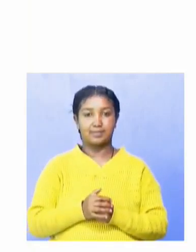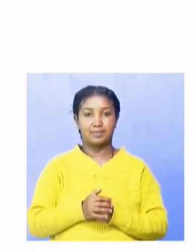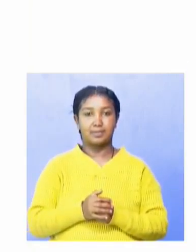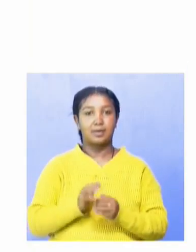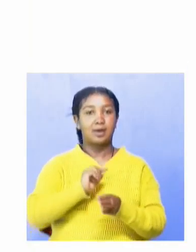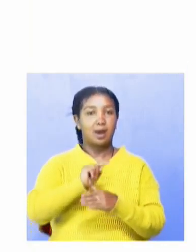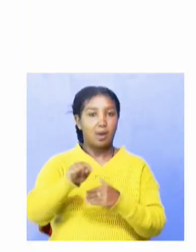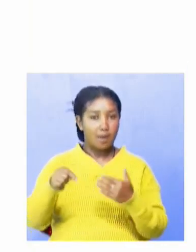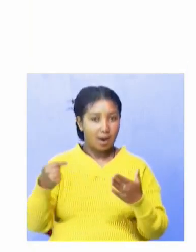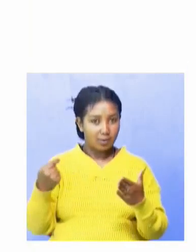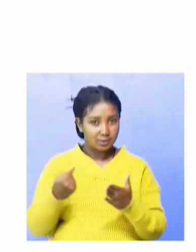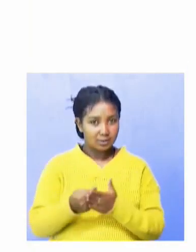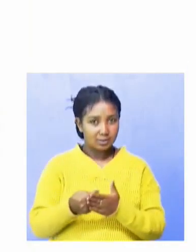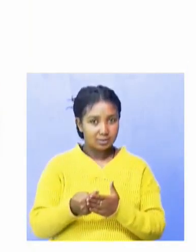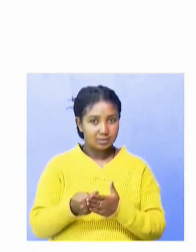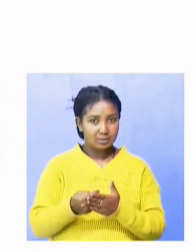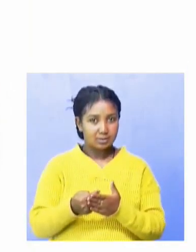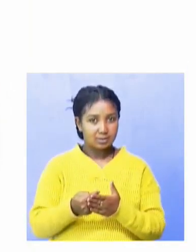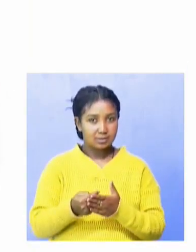about